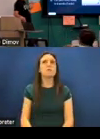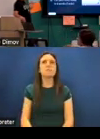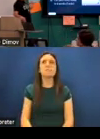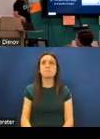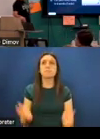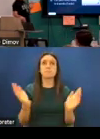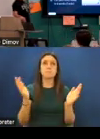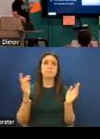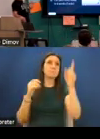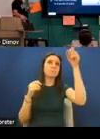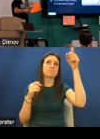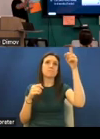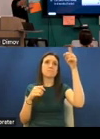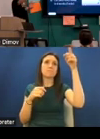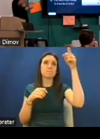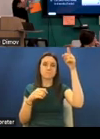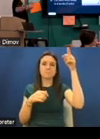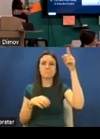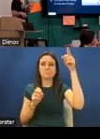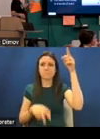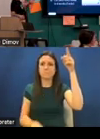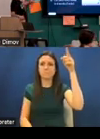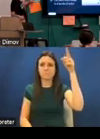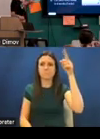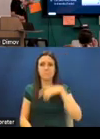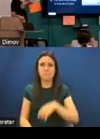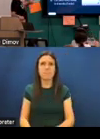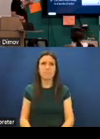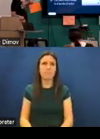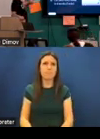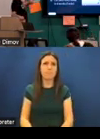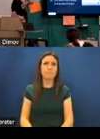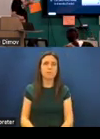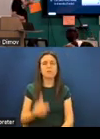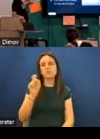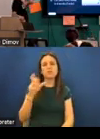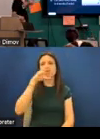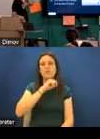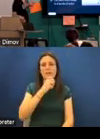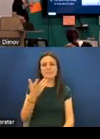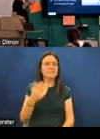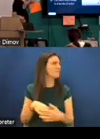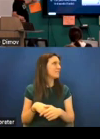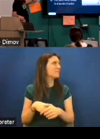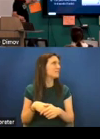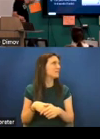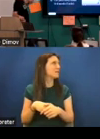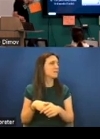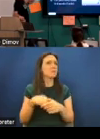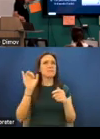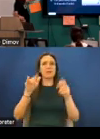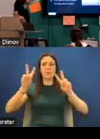No? Oh, right here. Who's that? No, you should have guessed that one was me, buddy. Is that your